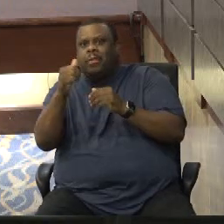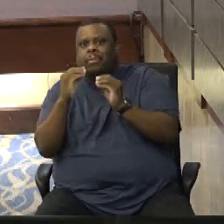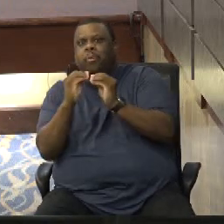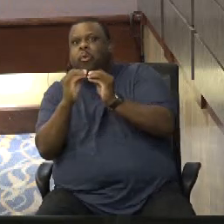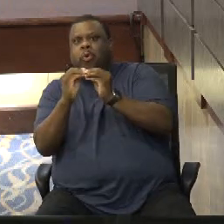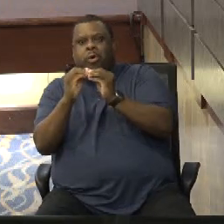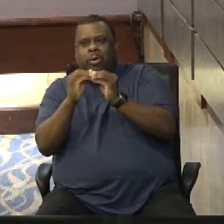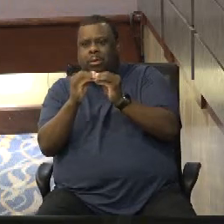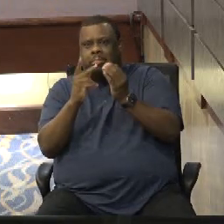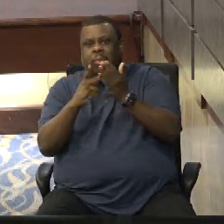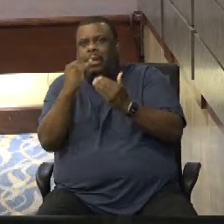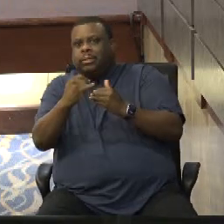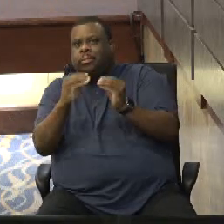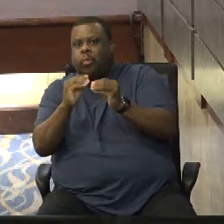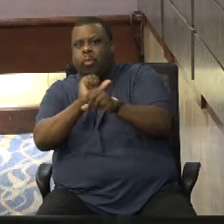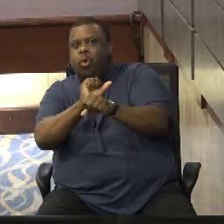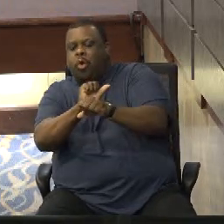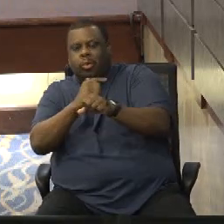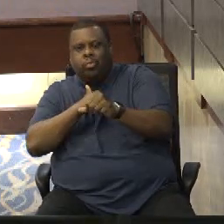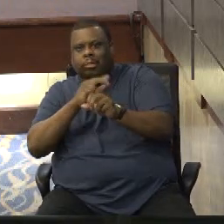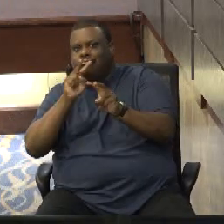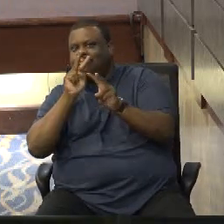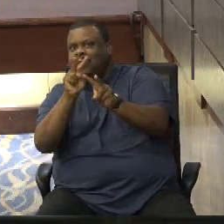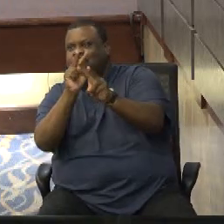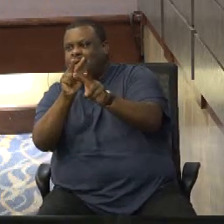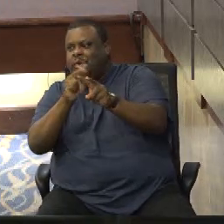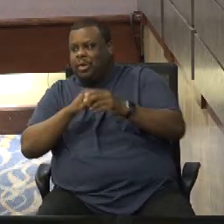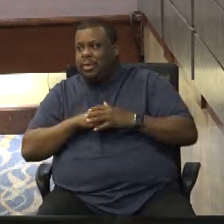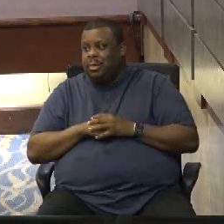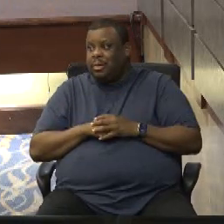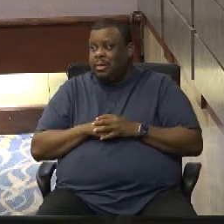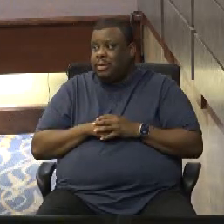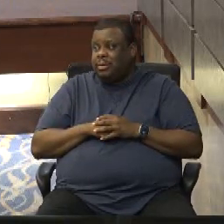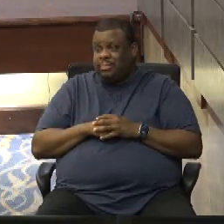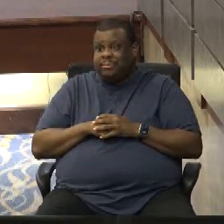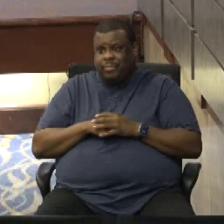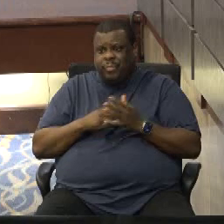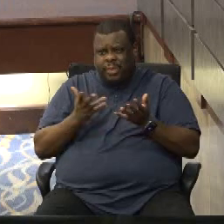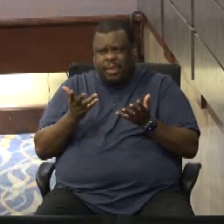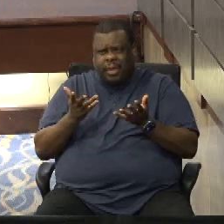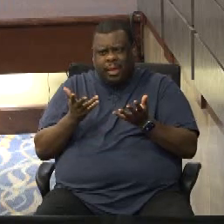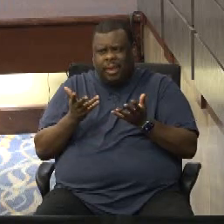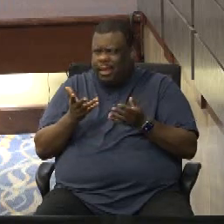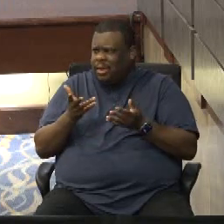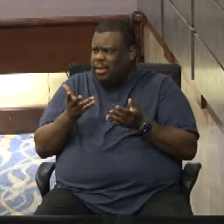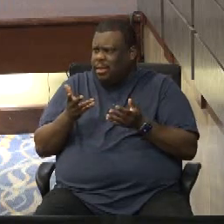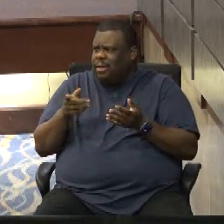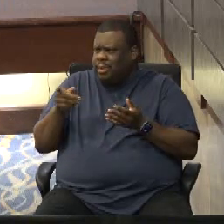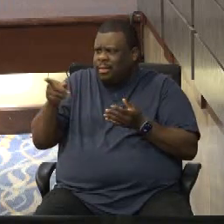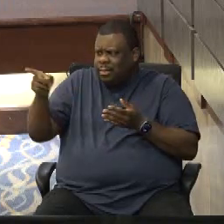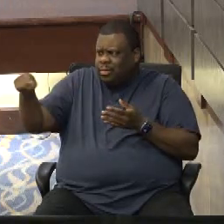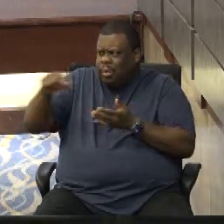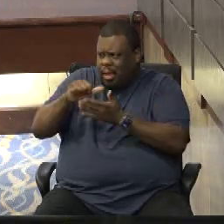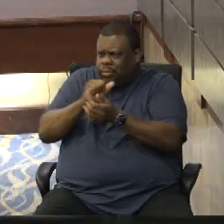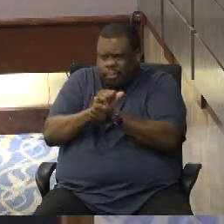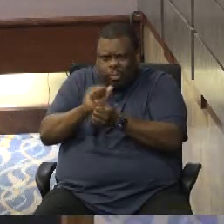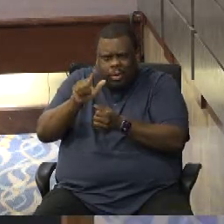staff, library staff. Y'all need to stand up and let us clap for you. Amen. Come